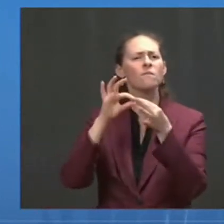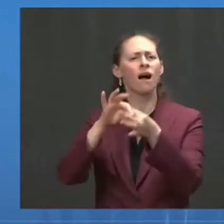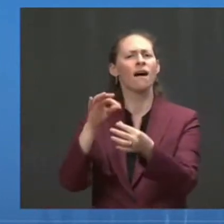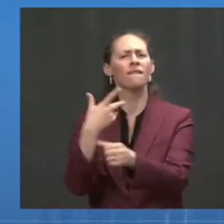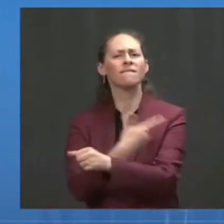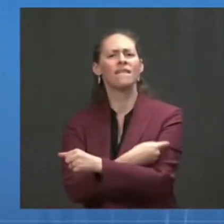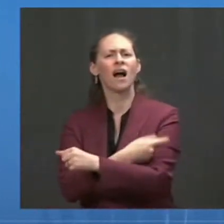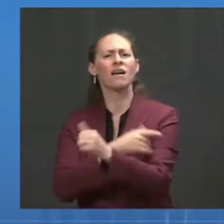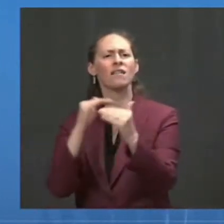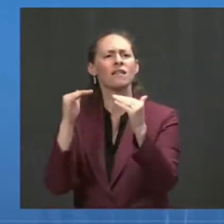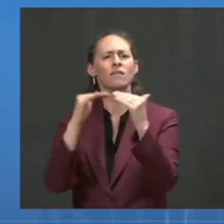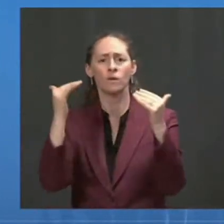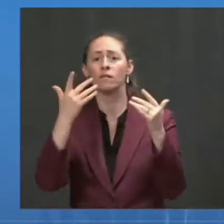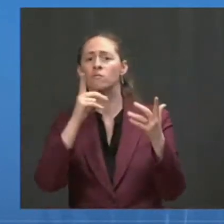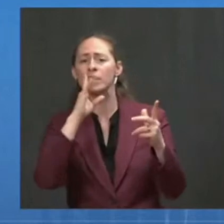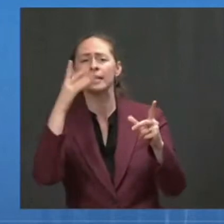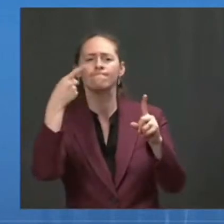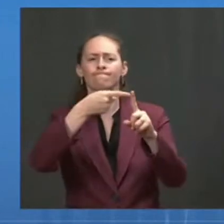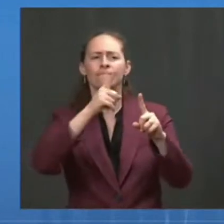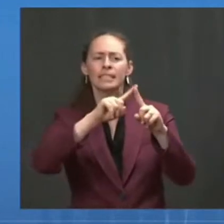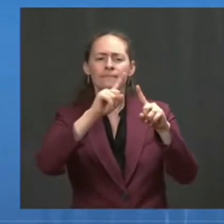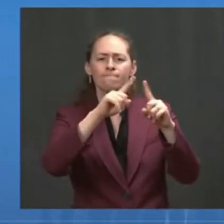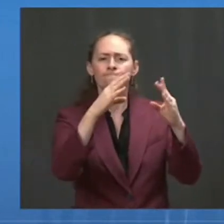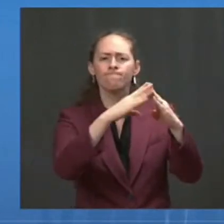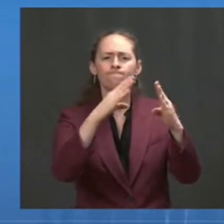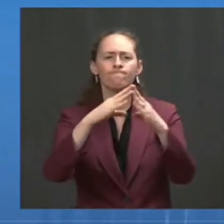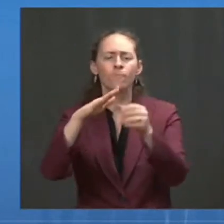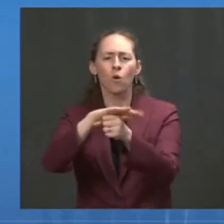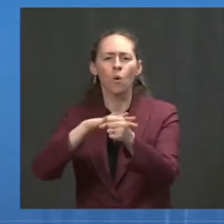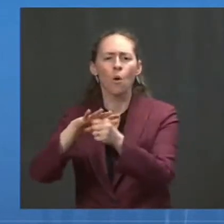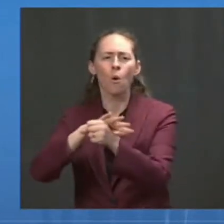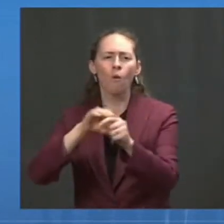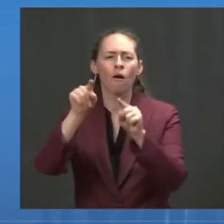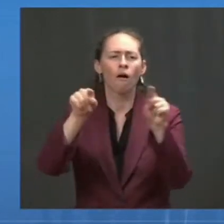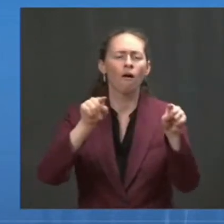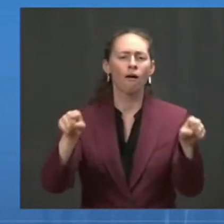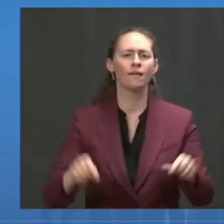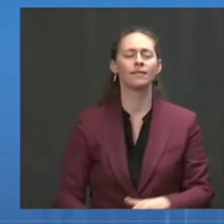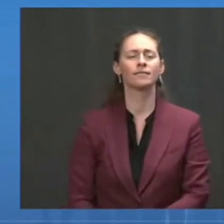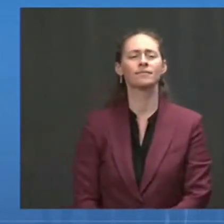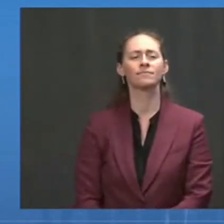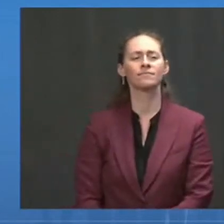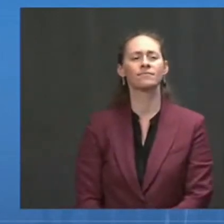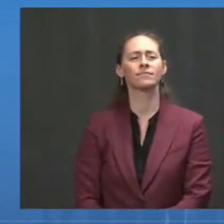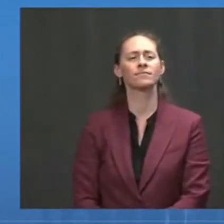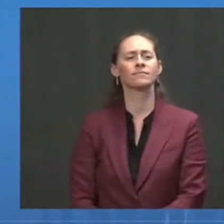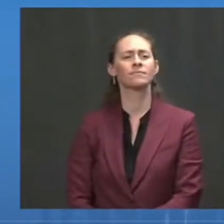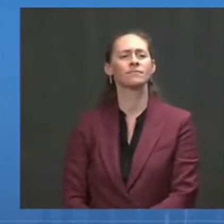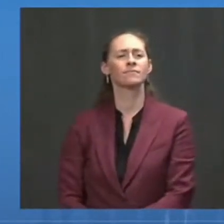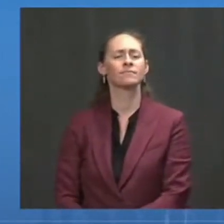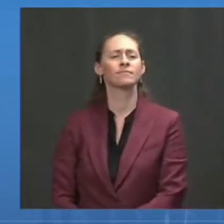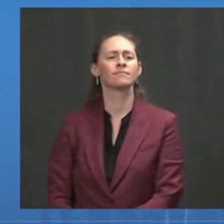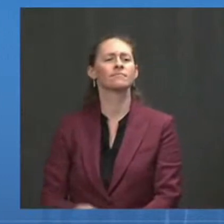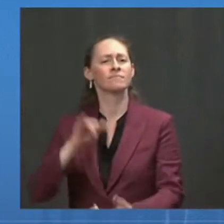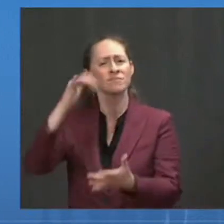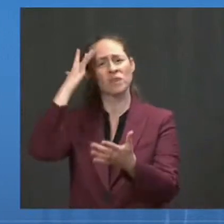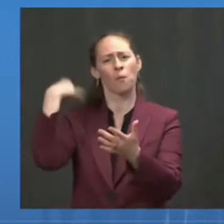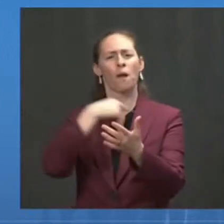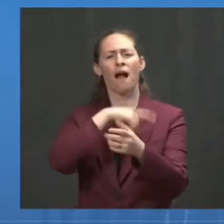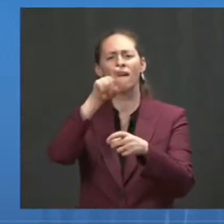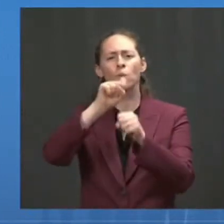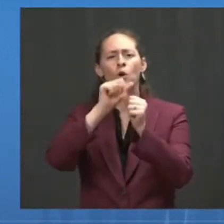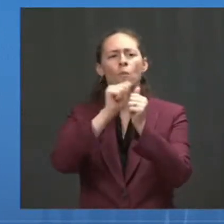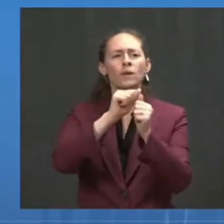that's why the Biden-Harris administration will continue to work just hand in hand with states and territories, tribes,